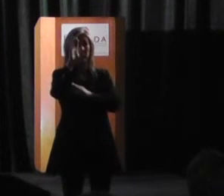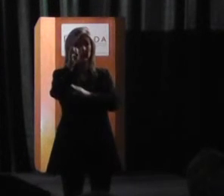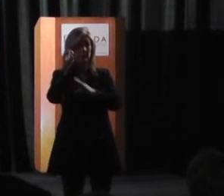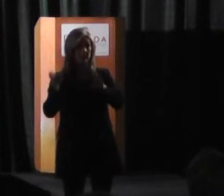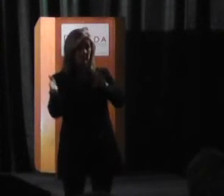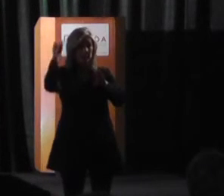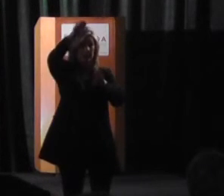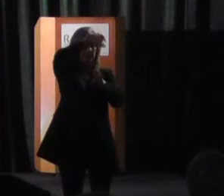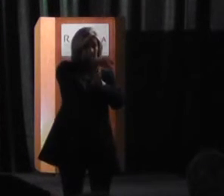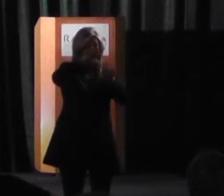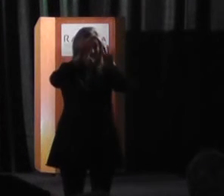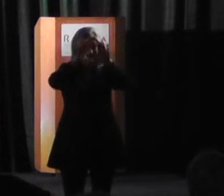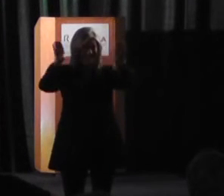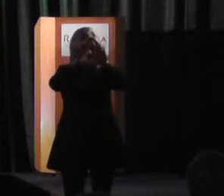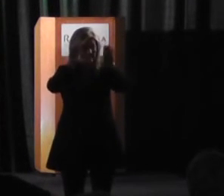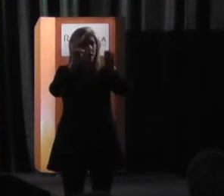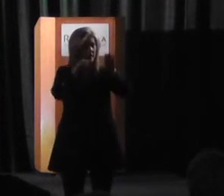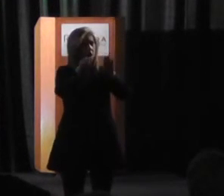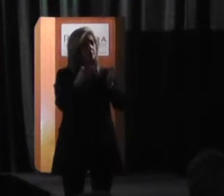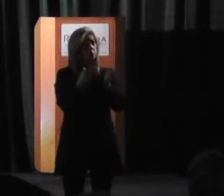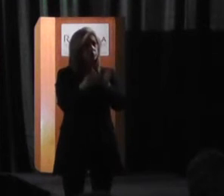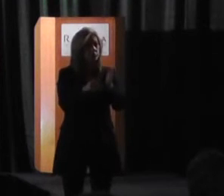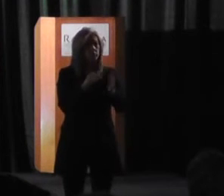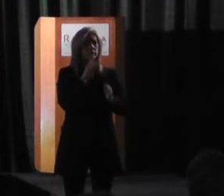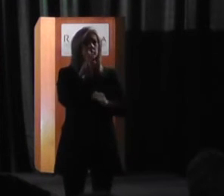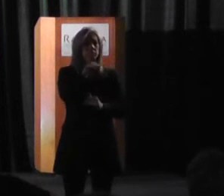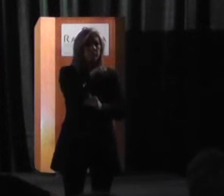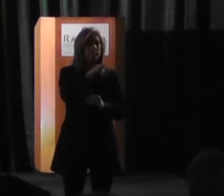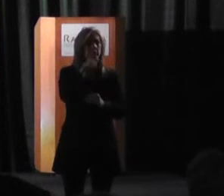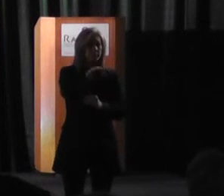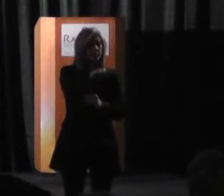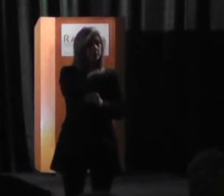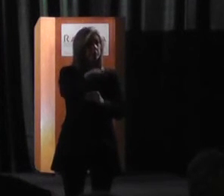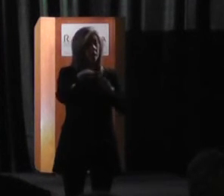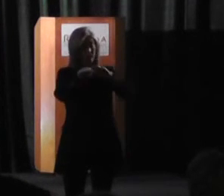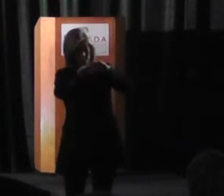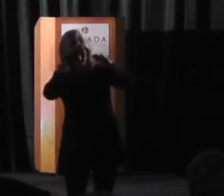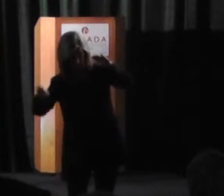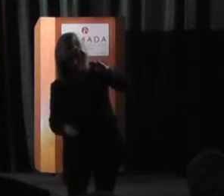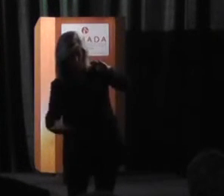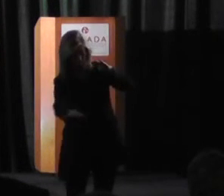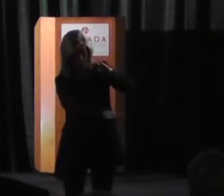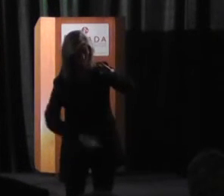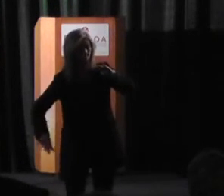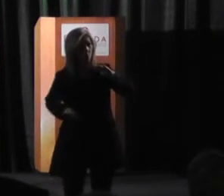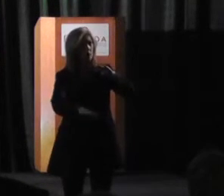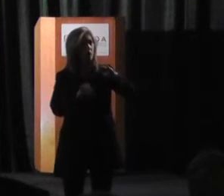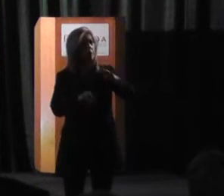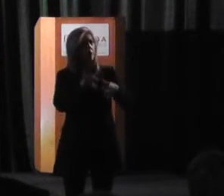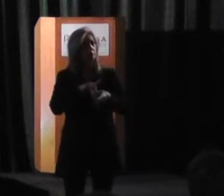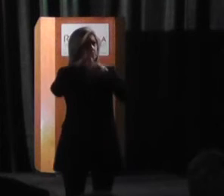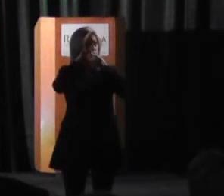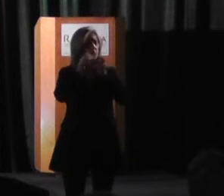part that you can see and hear, the repetitions and the bumps. And under the water, that larger portion, that's the part that